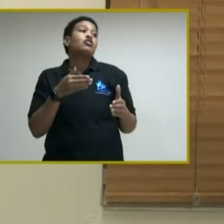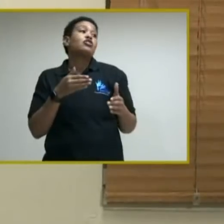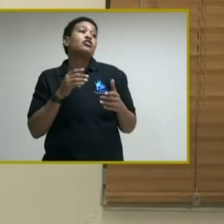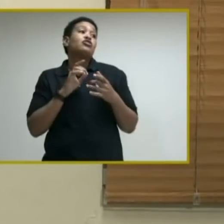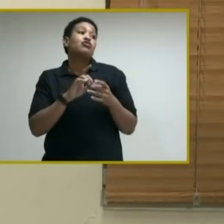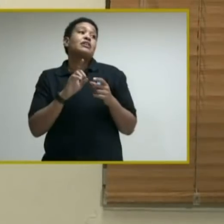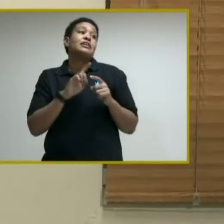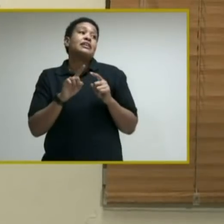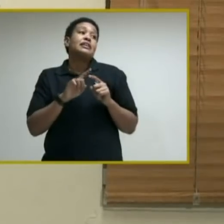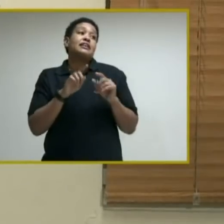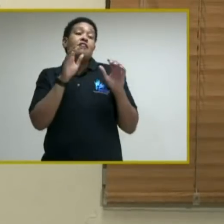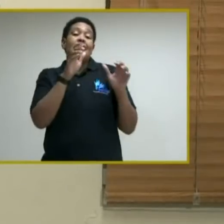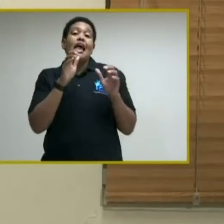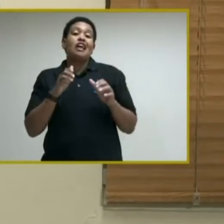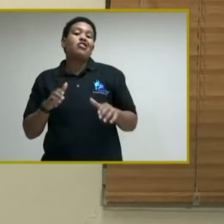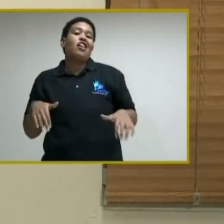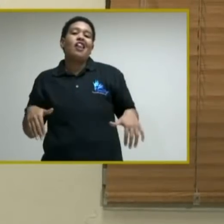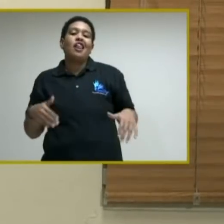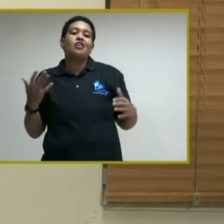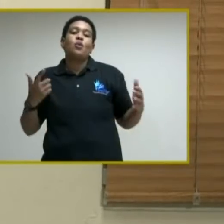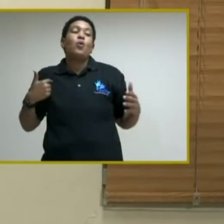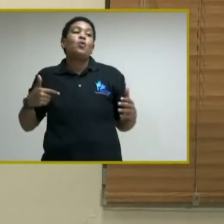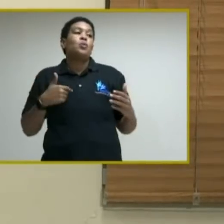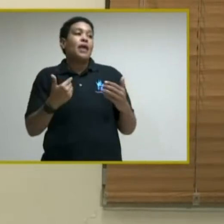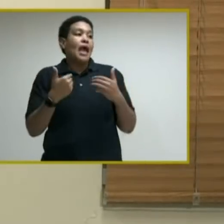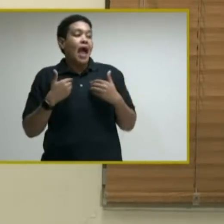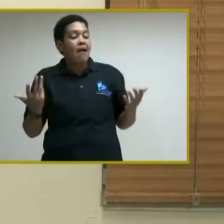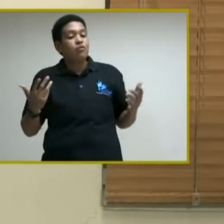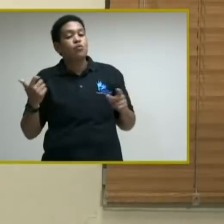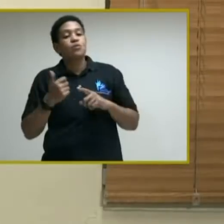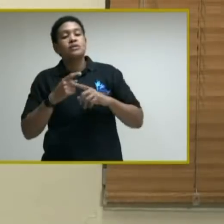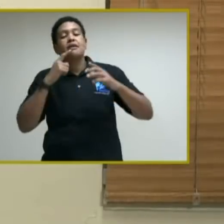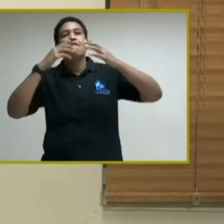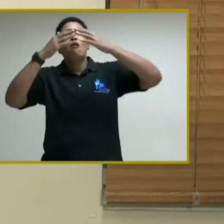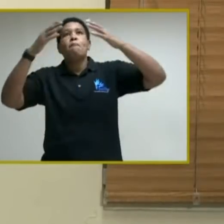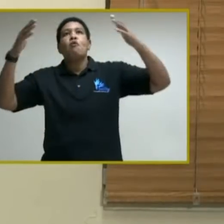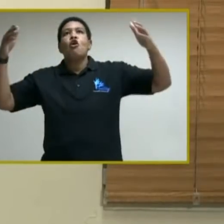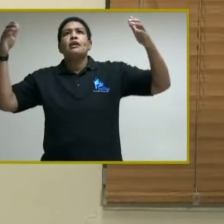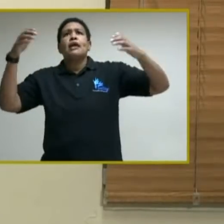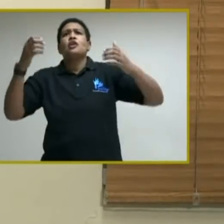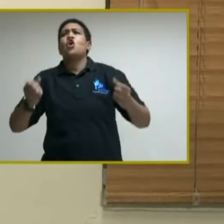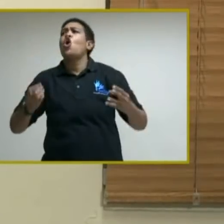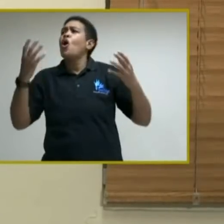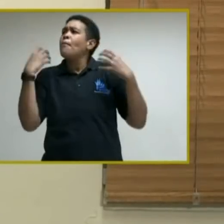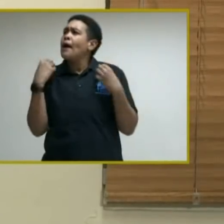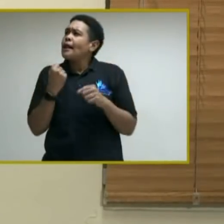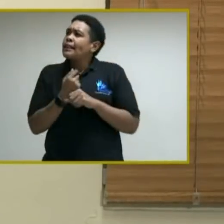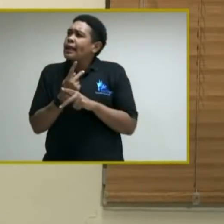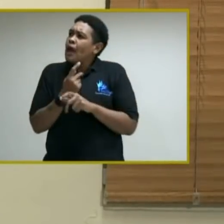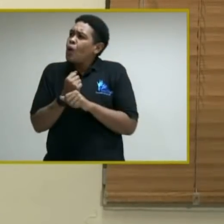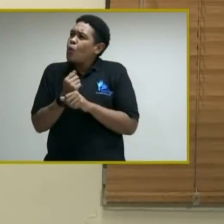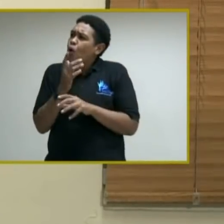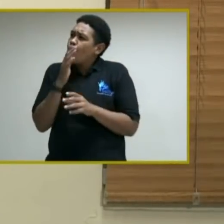the different categories. So what we have is a broad category of healthcare